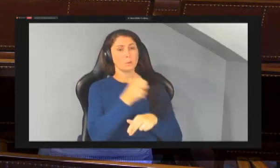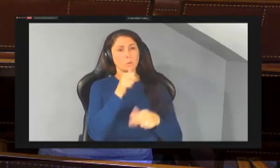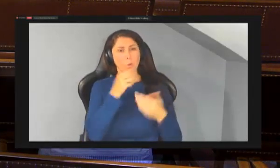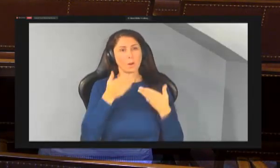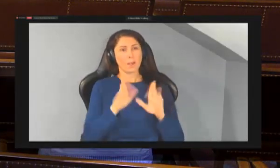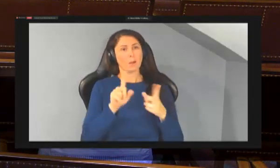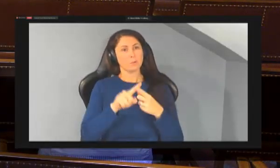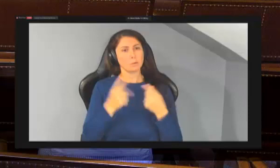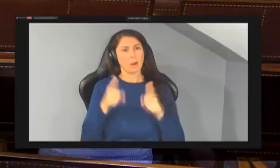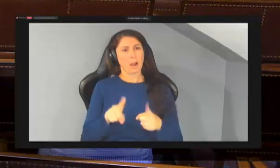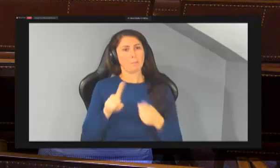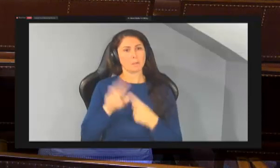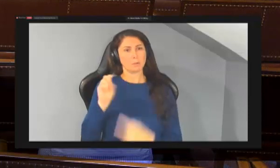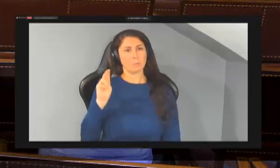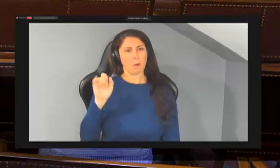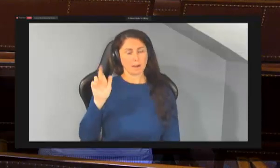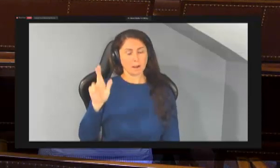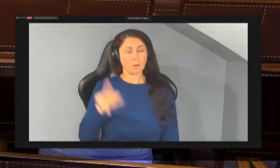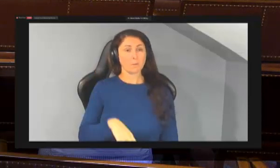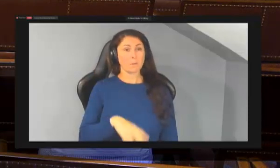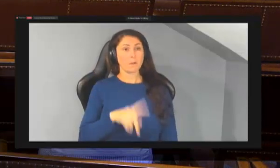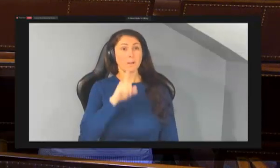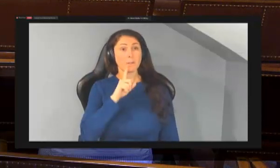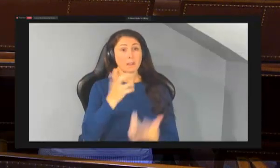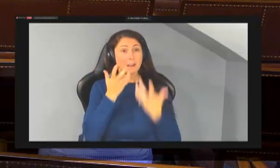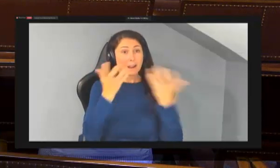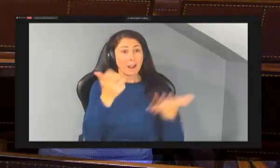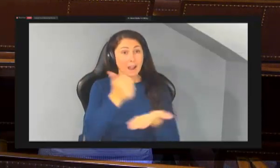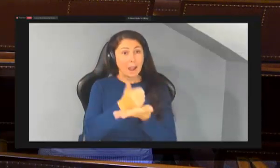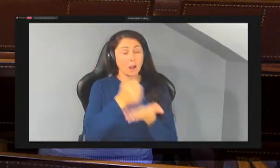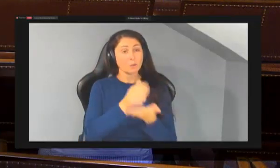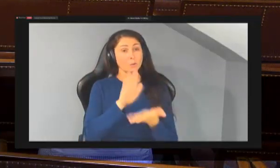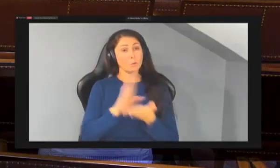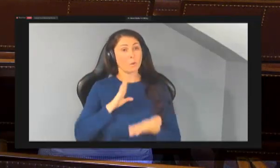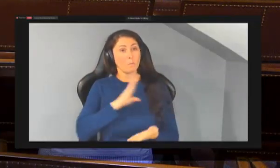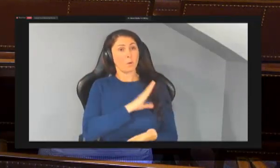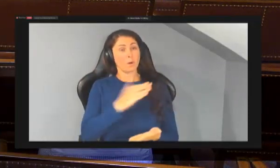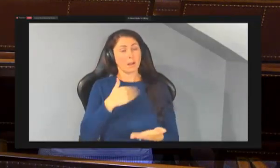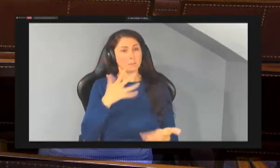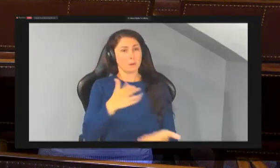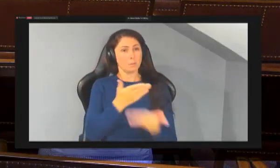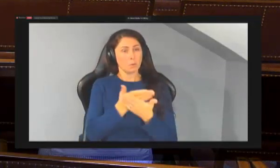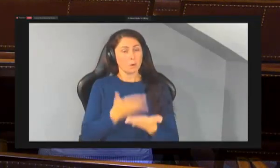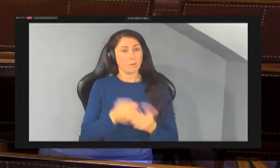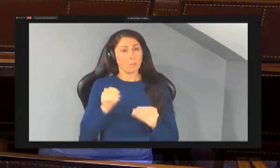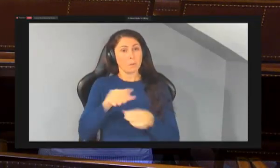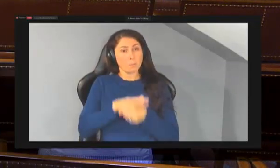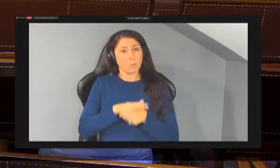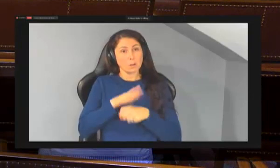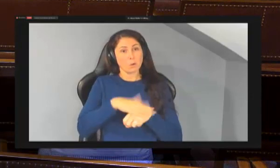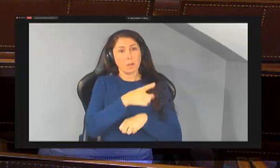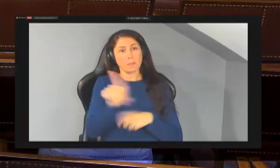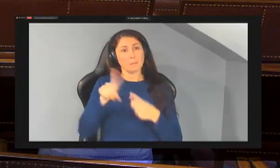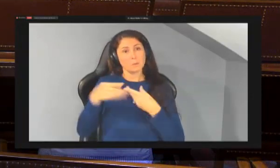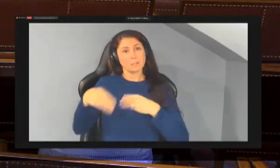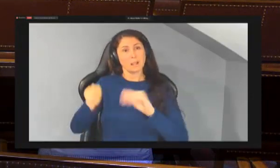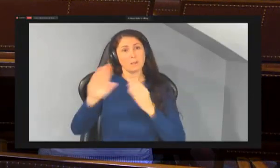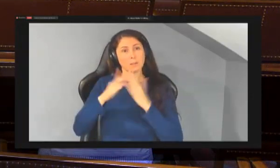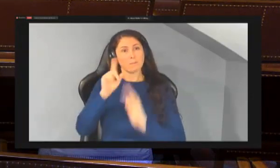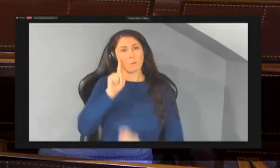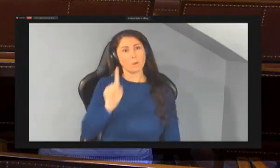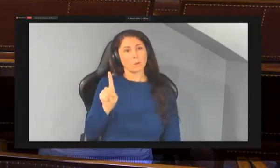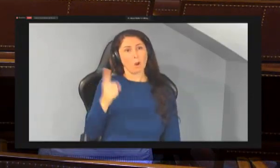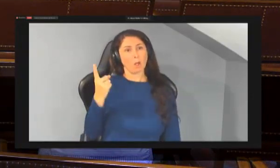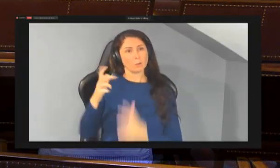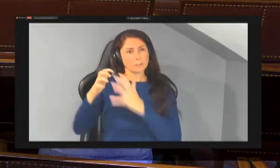to Bon Air. The outcry to the school board has proven futile. Put pressure on them to sell it to the city for a dollar, tear